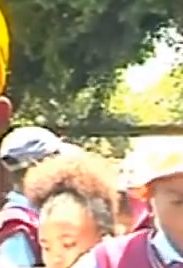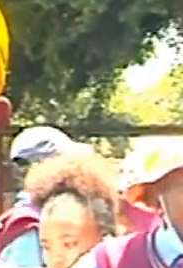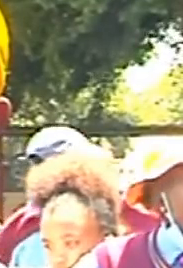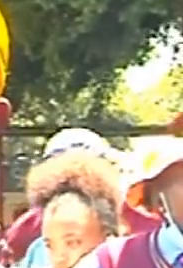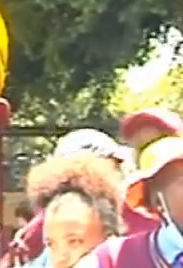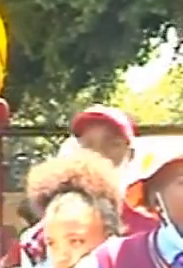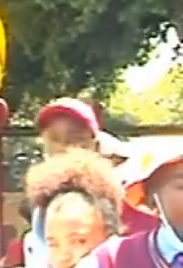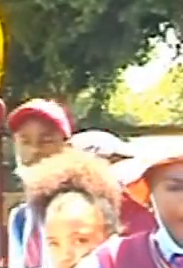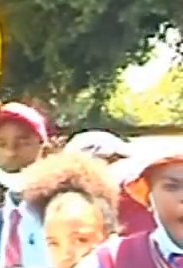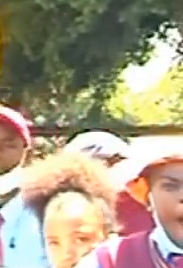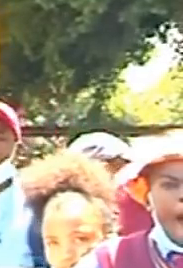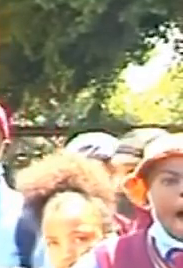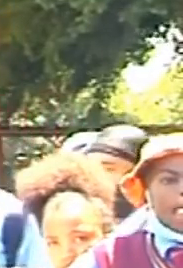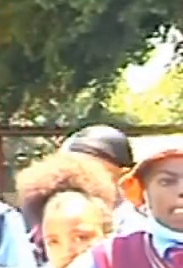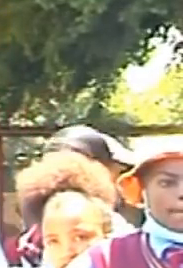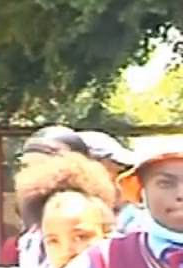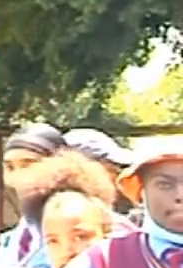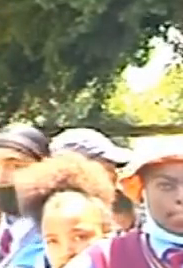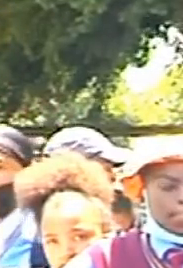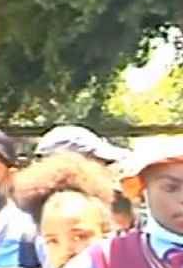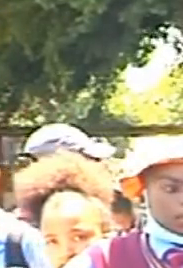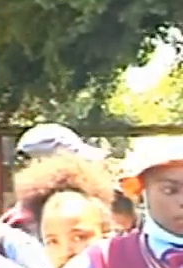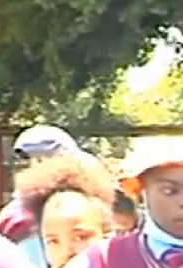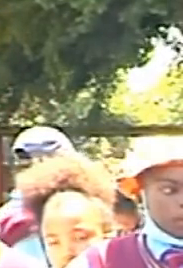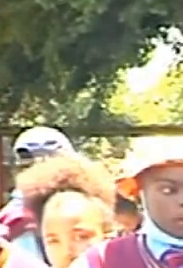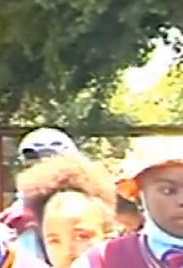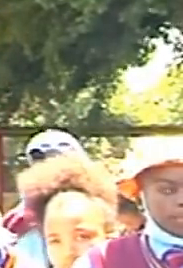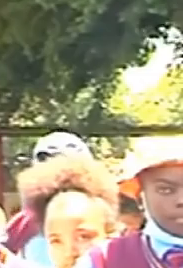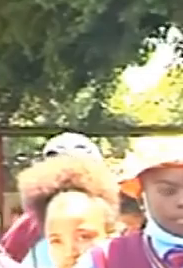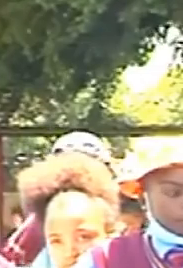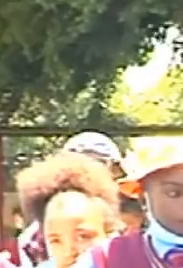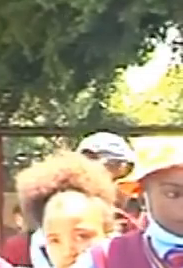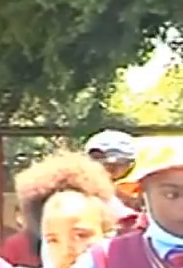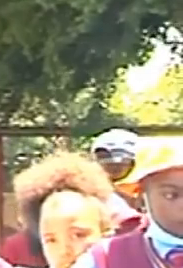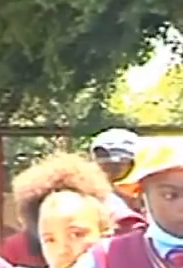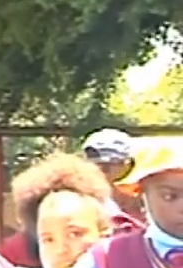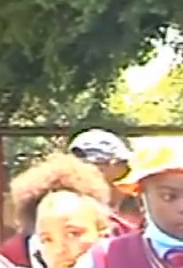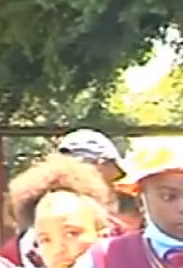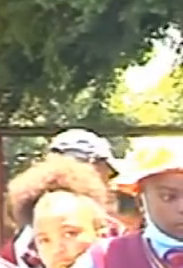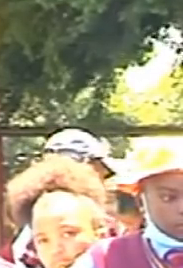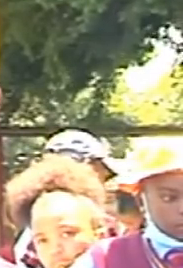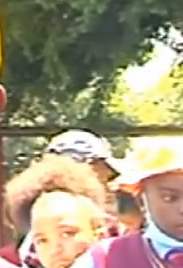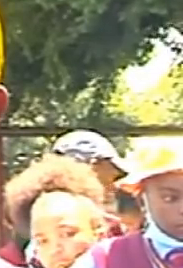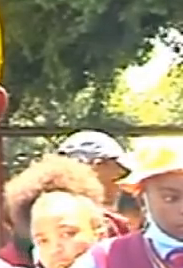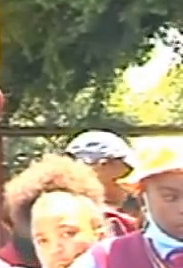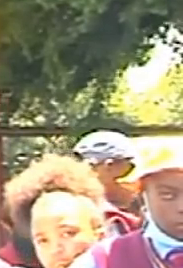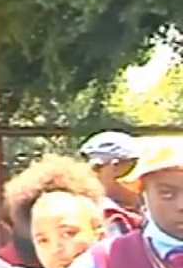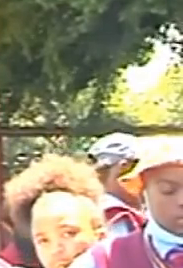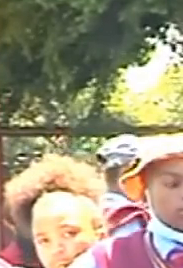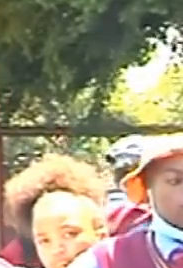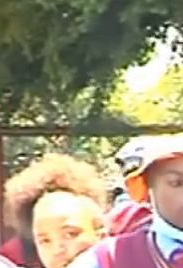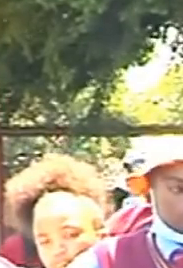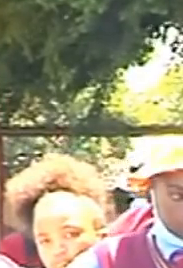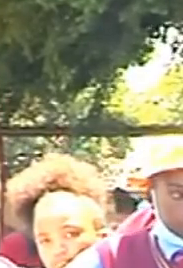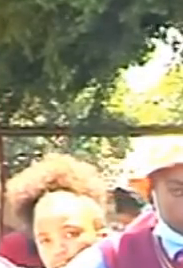I don't want them to be investigated by the SGB. Yes. Yes. I don't want them to be investigated by the district.